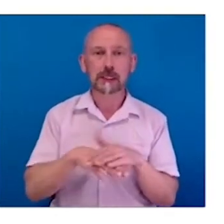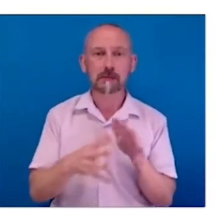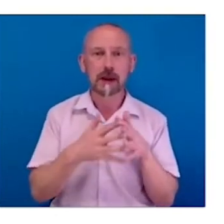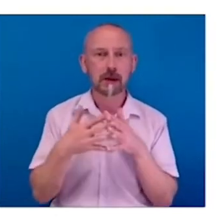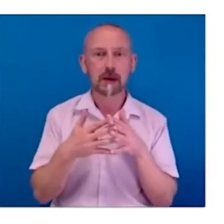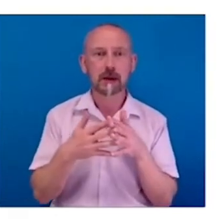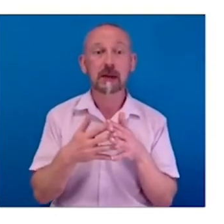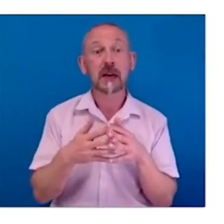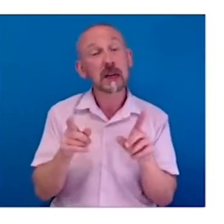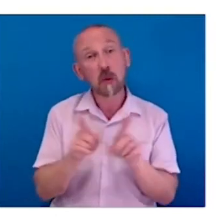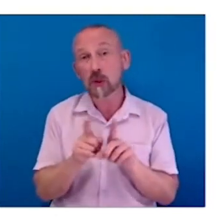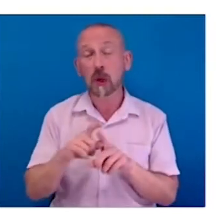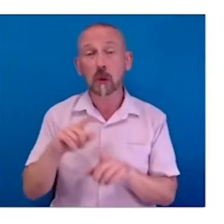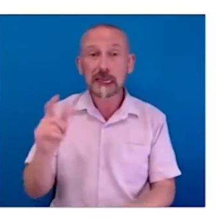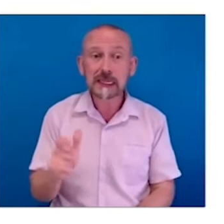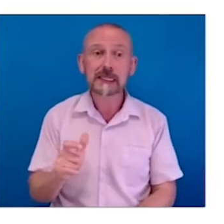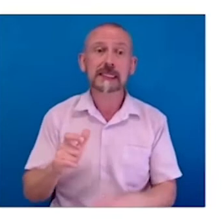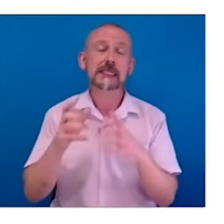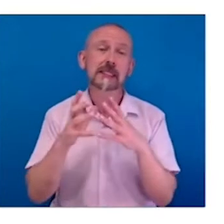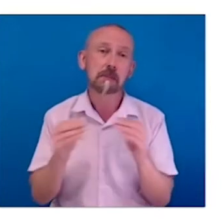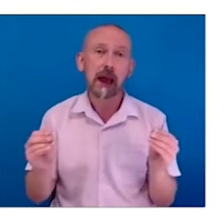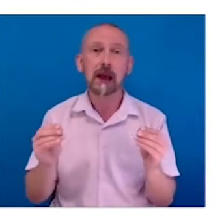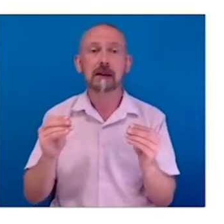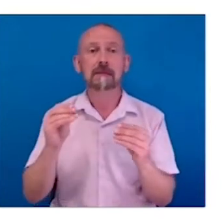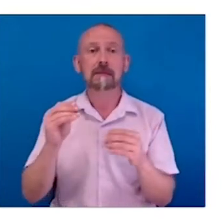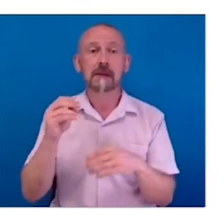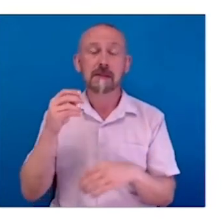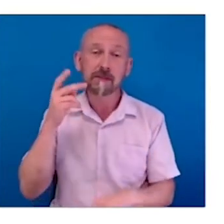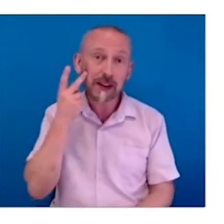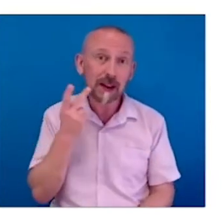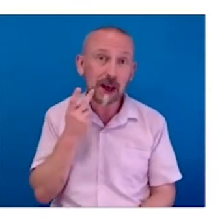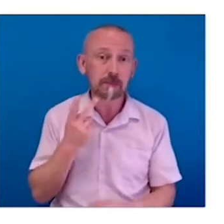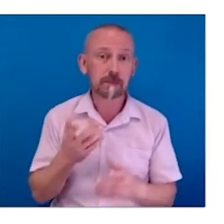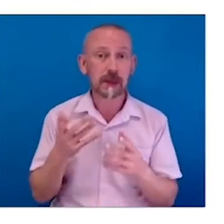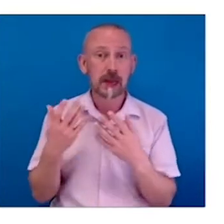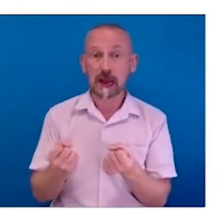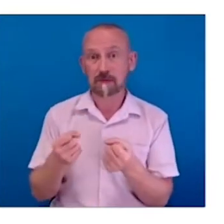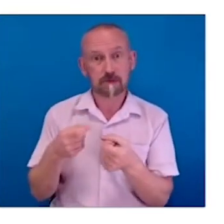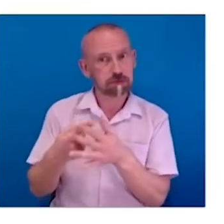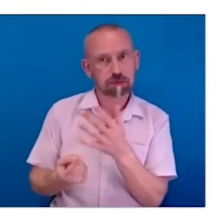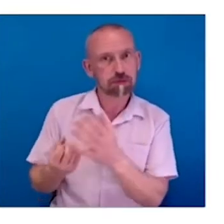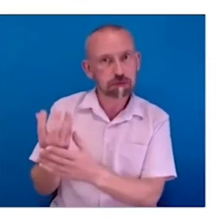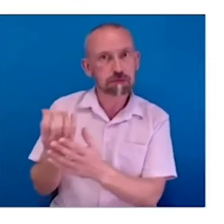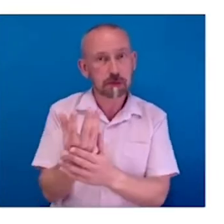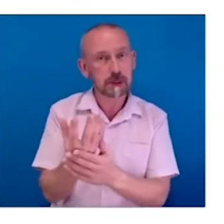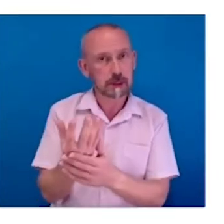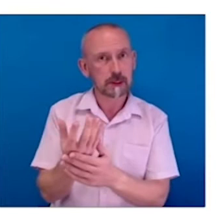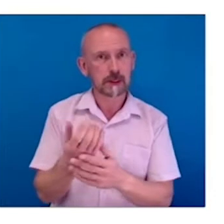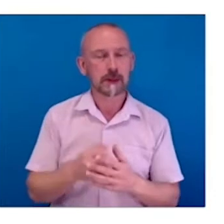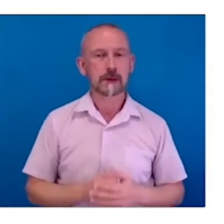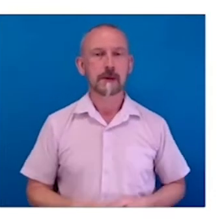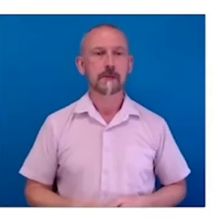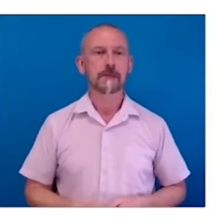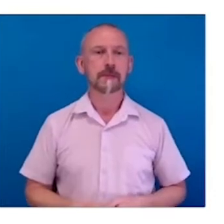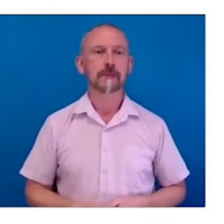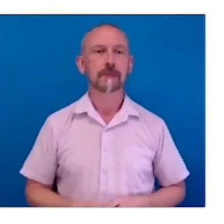forgotten. Some practical applications of technology. Here are a few situations where use